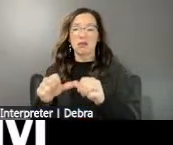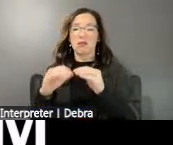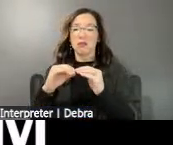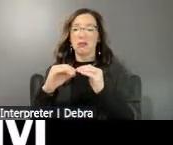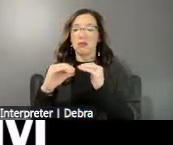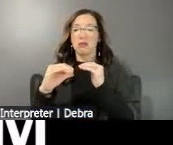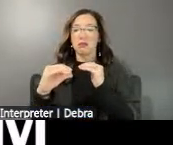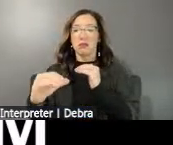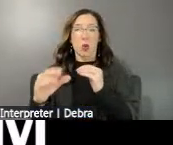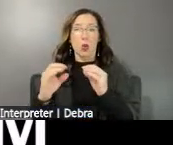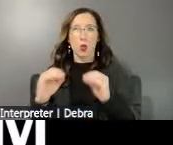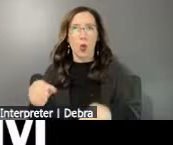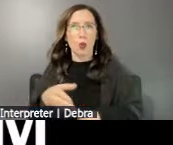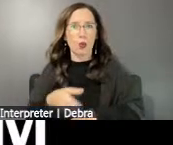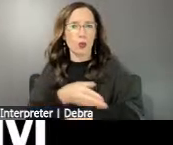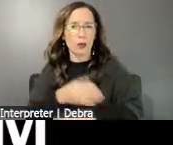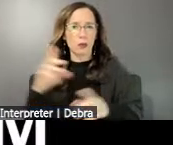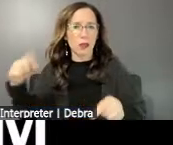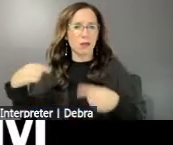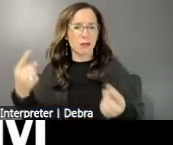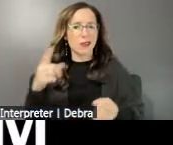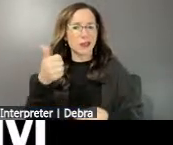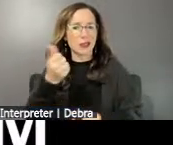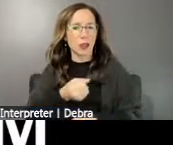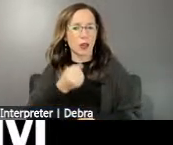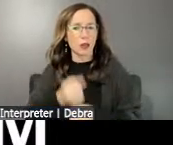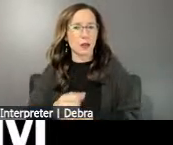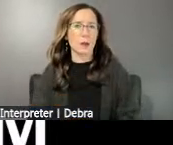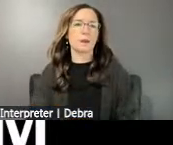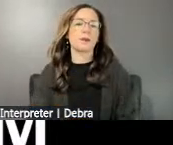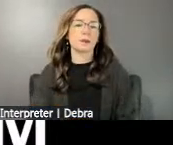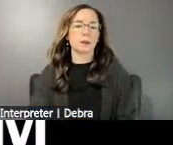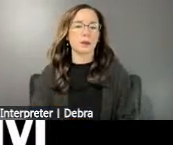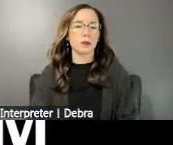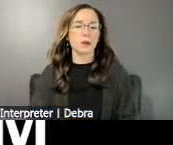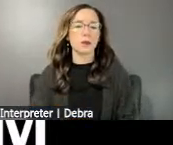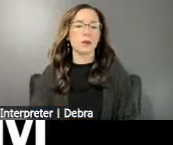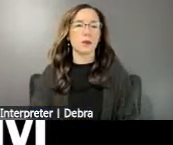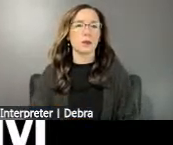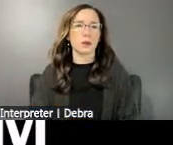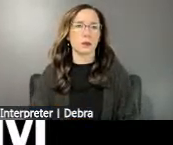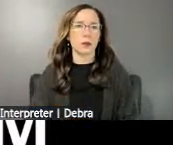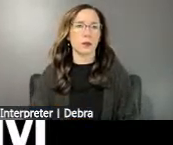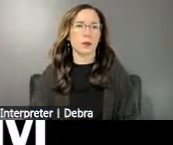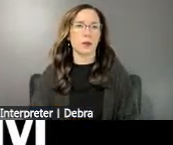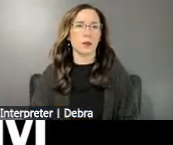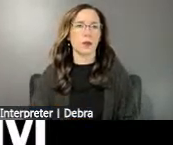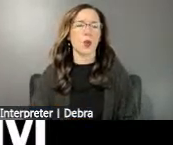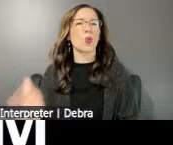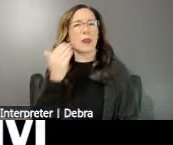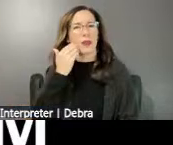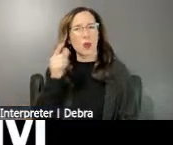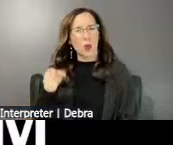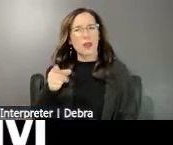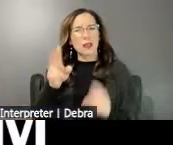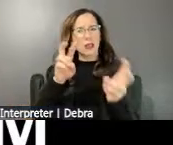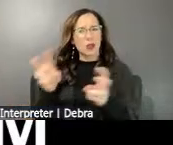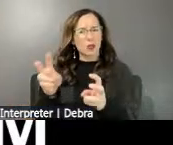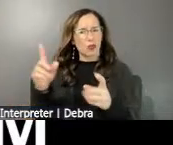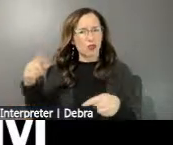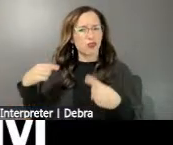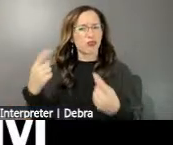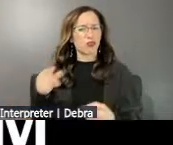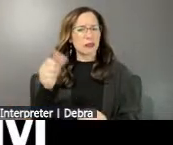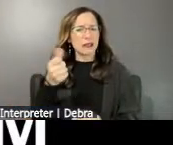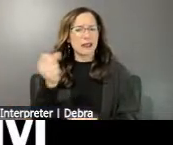no improvement in the past decade. So we've known about this issue for 10 years, but clearly